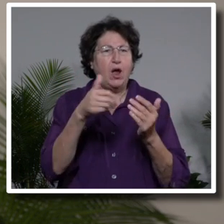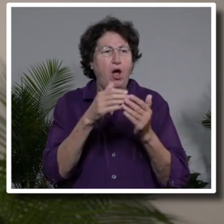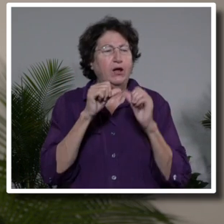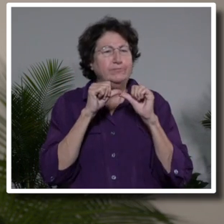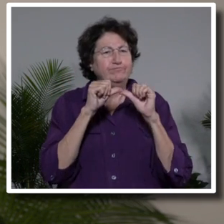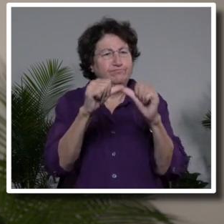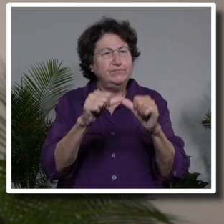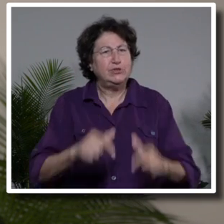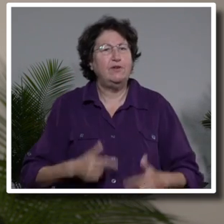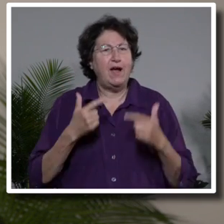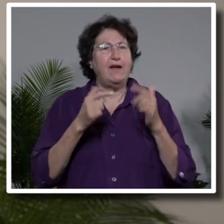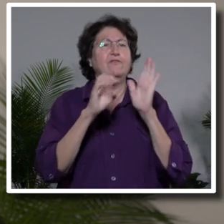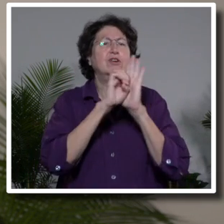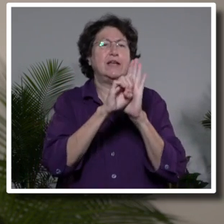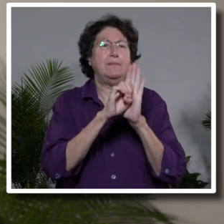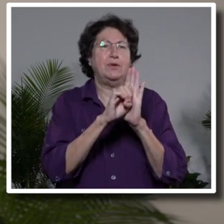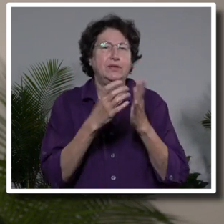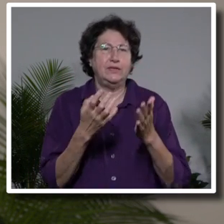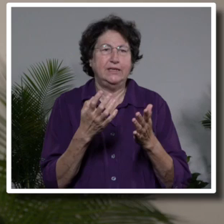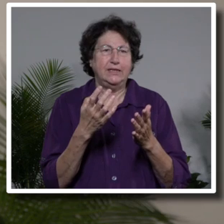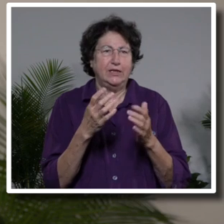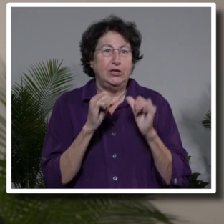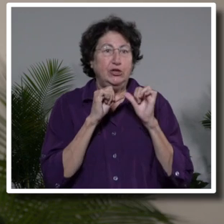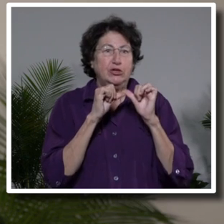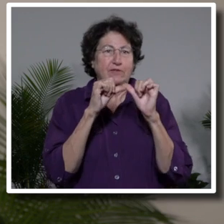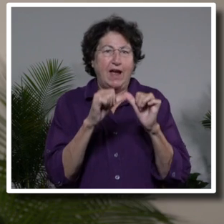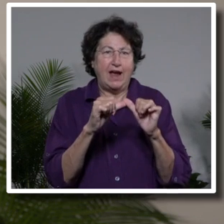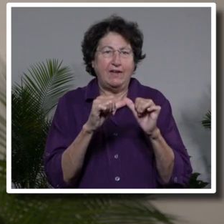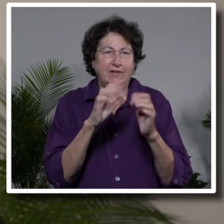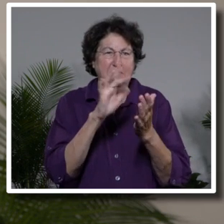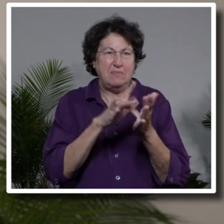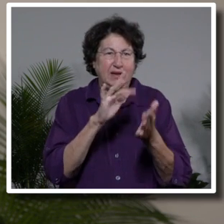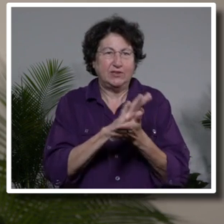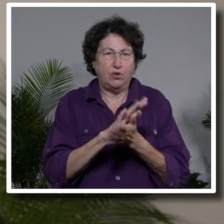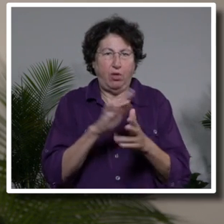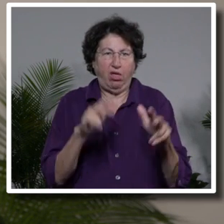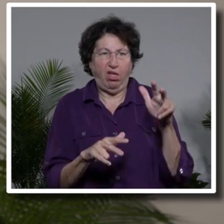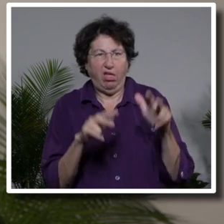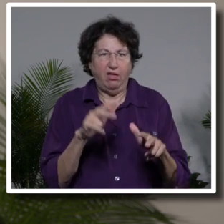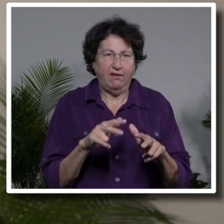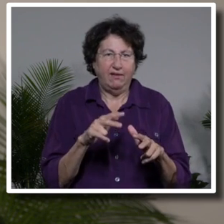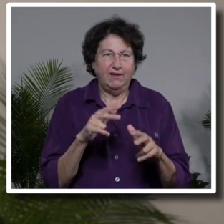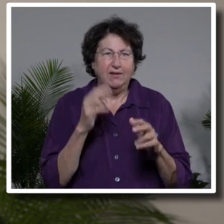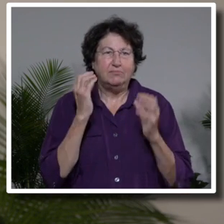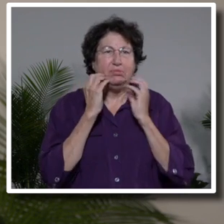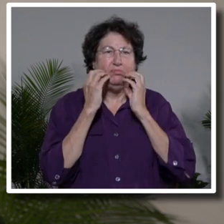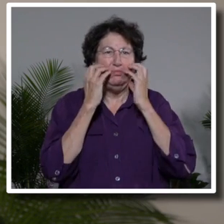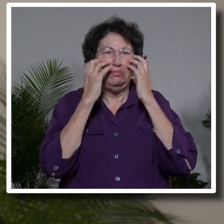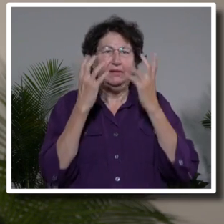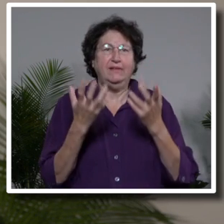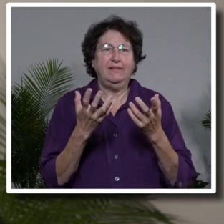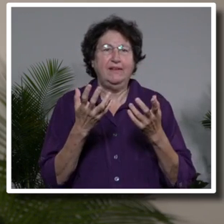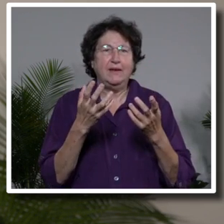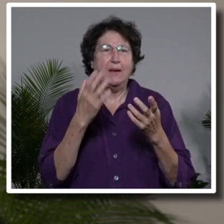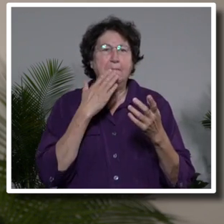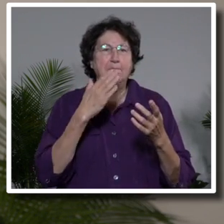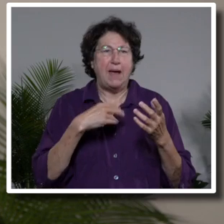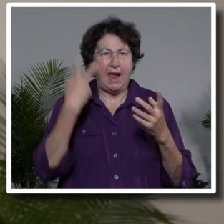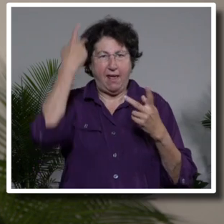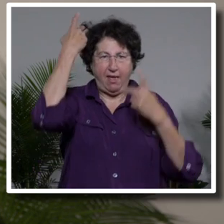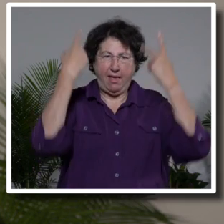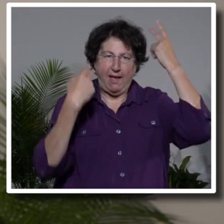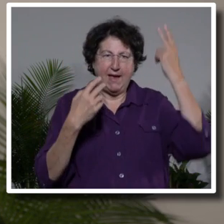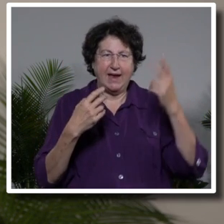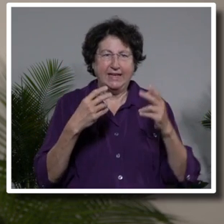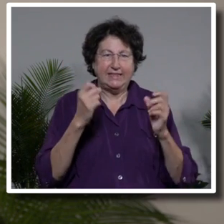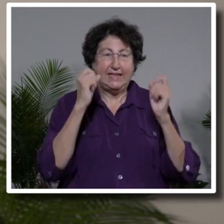survivors. For instance, we survived those awkward years in middle school, acne, bad haircuts, and those late night